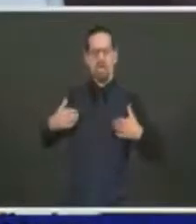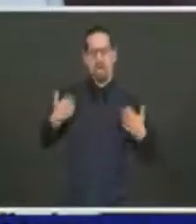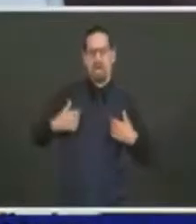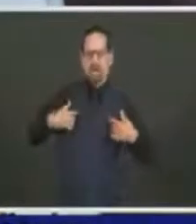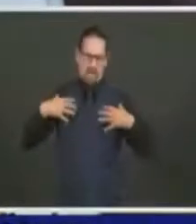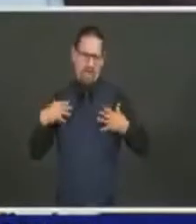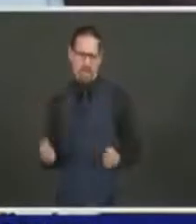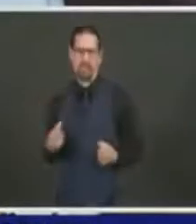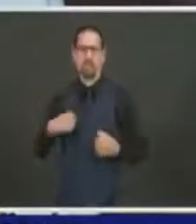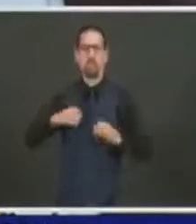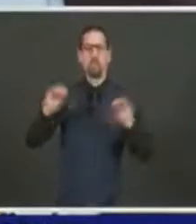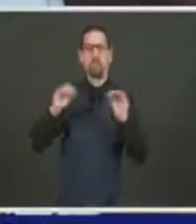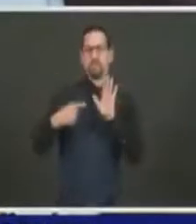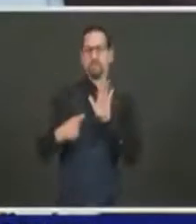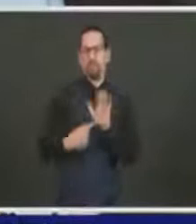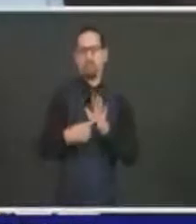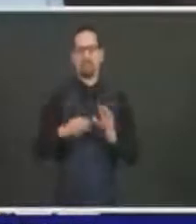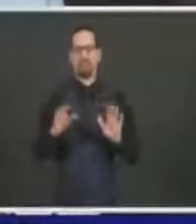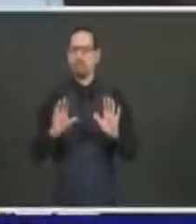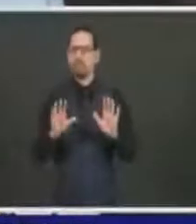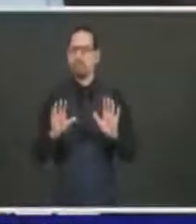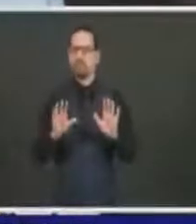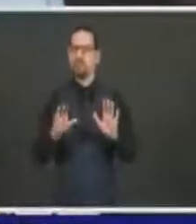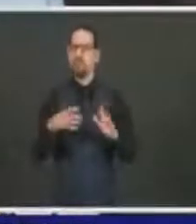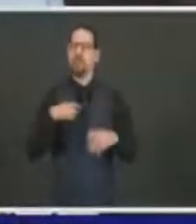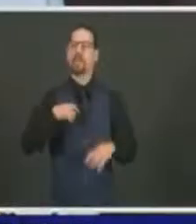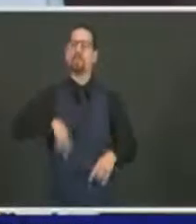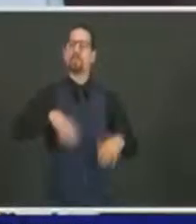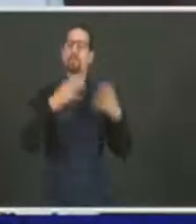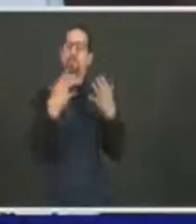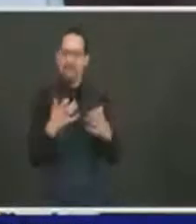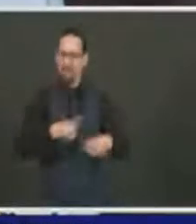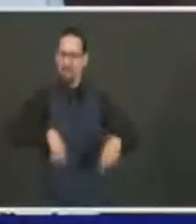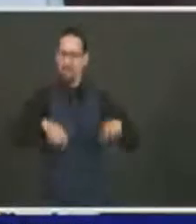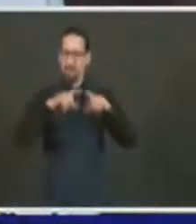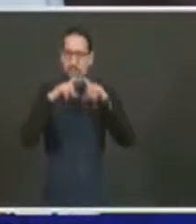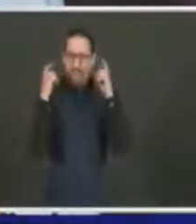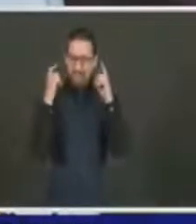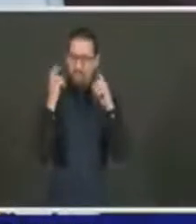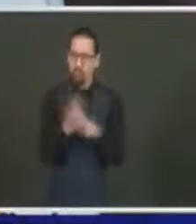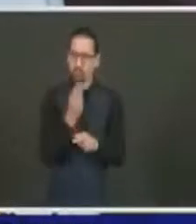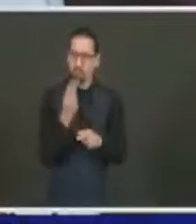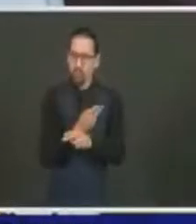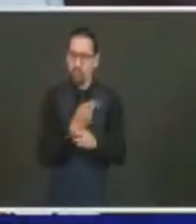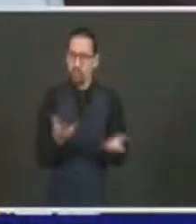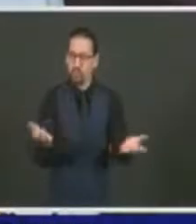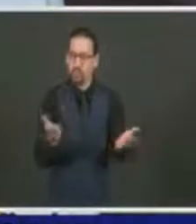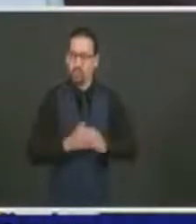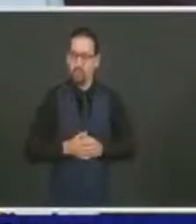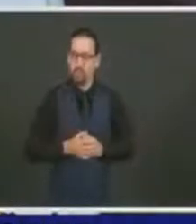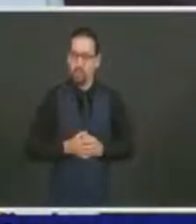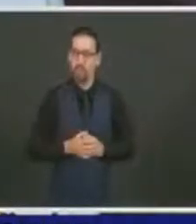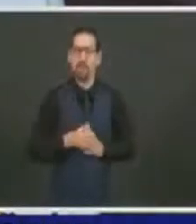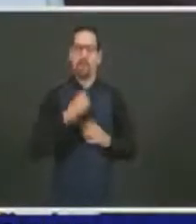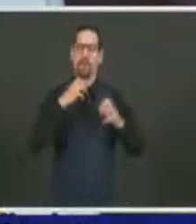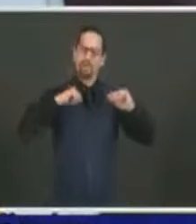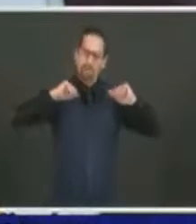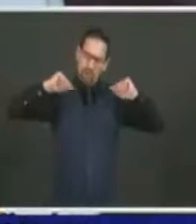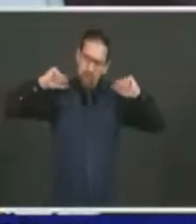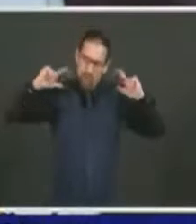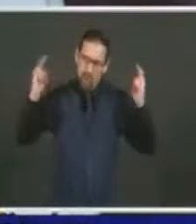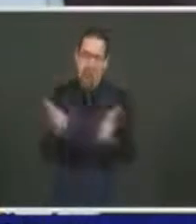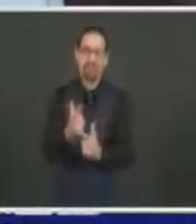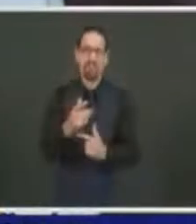that they would end up in the hospital. But as we've said, it is critical for everyone to be wearing it. What other states